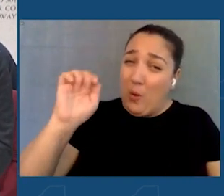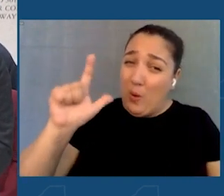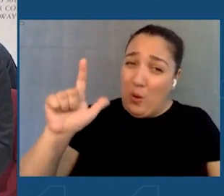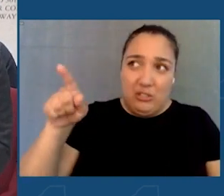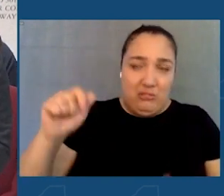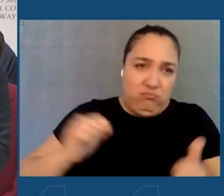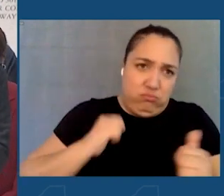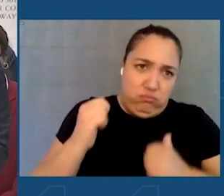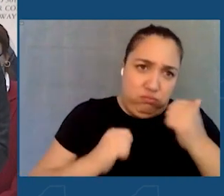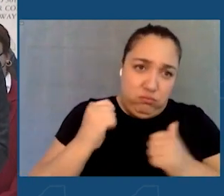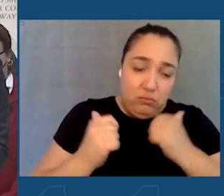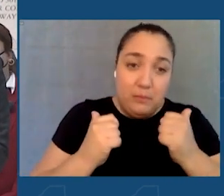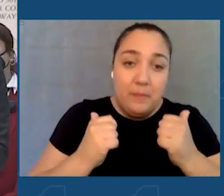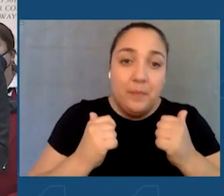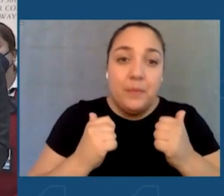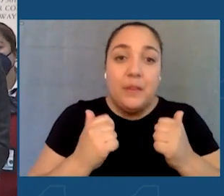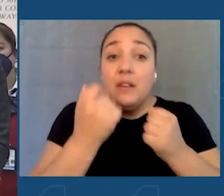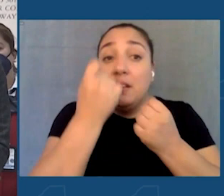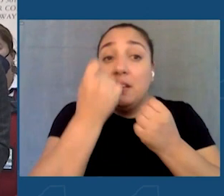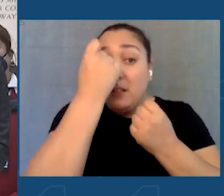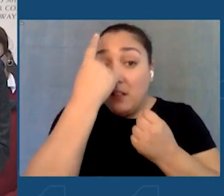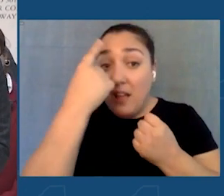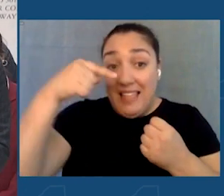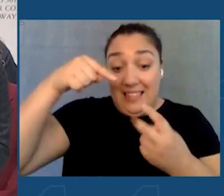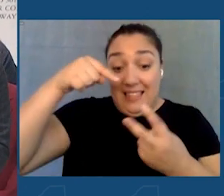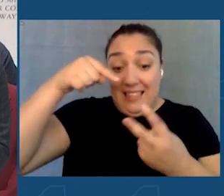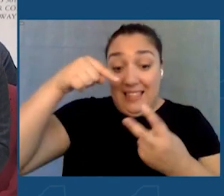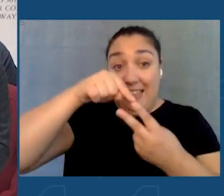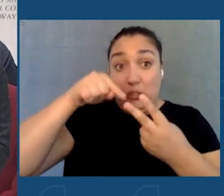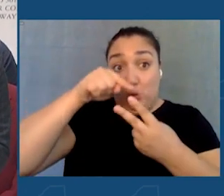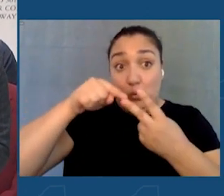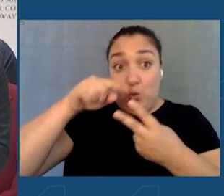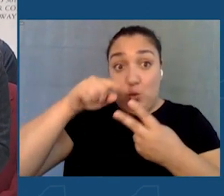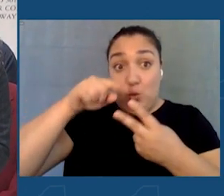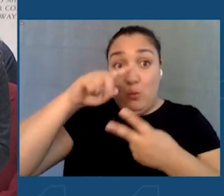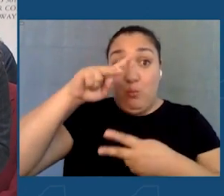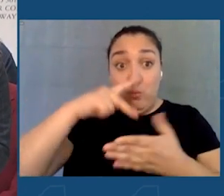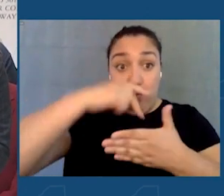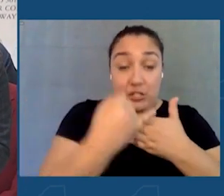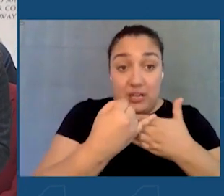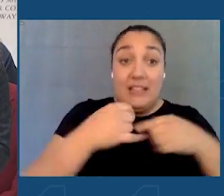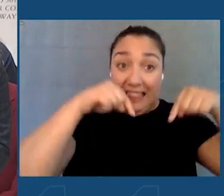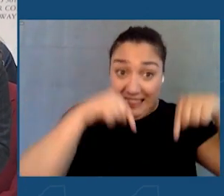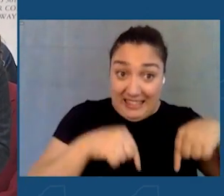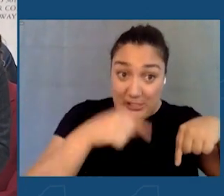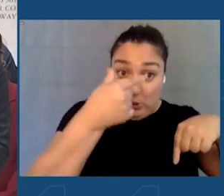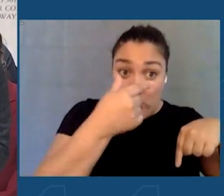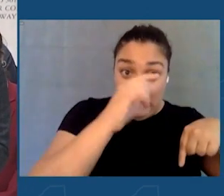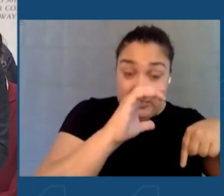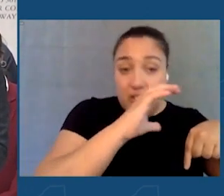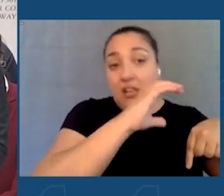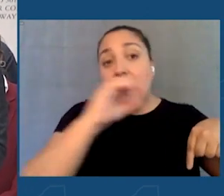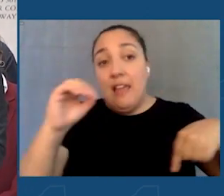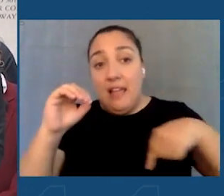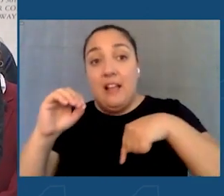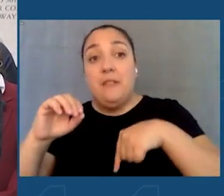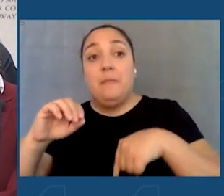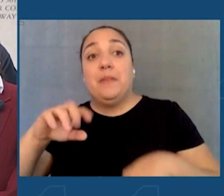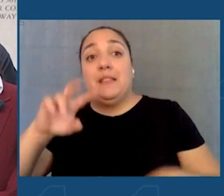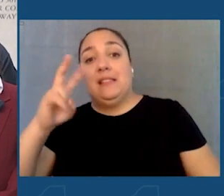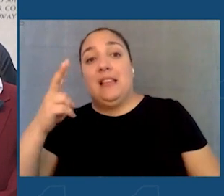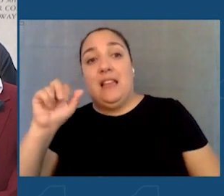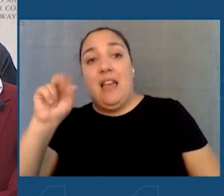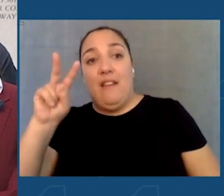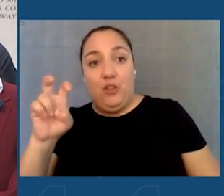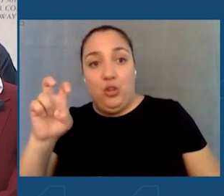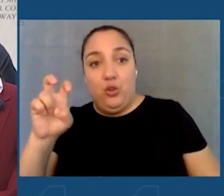the 2nd Avenue subway, are the two largest federally funded projects, not New York City,